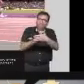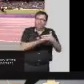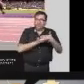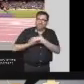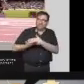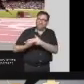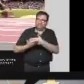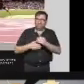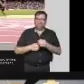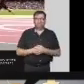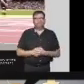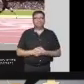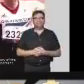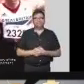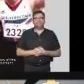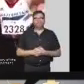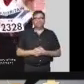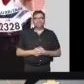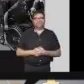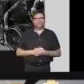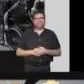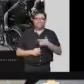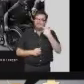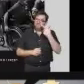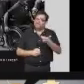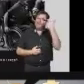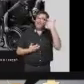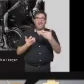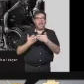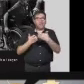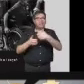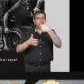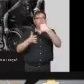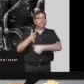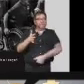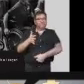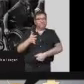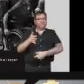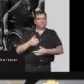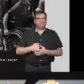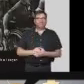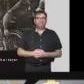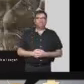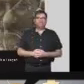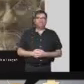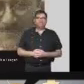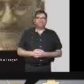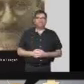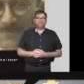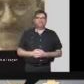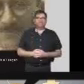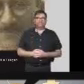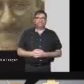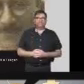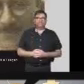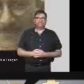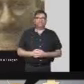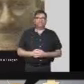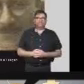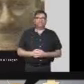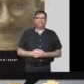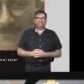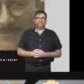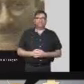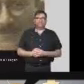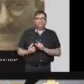judo and the sprint. In black and white, ex-servicemen in wheelchairs. Find out how it all began with Dr. Harold Gutman